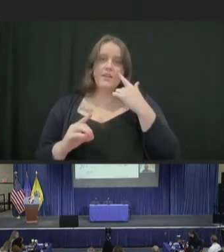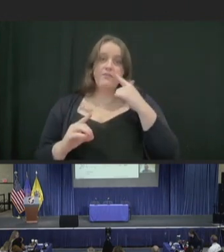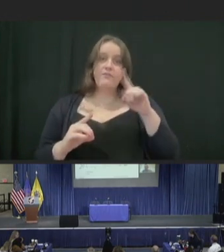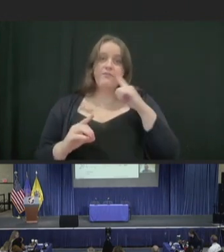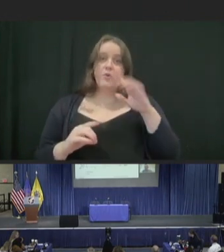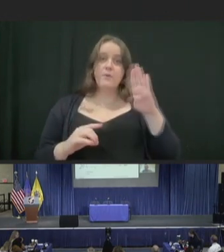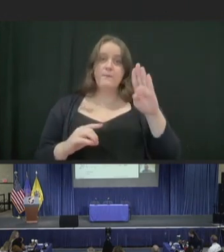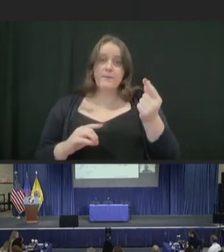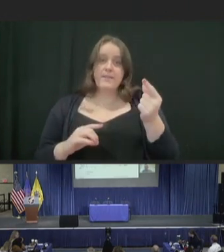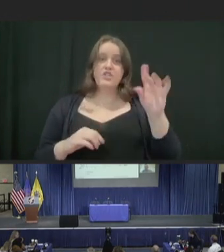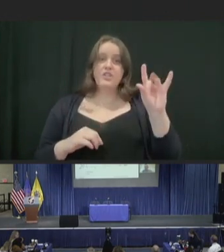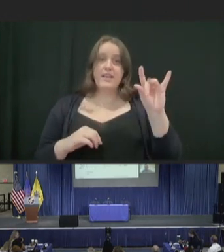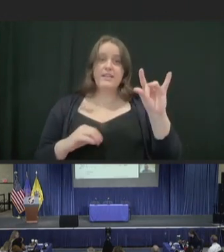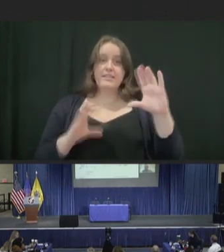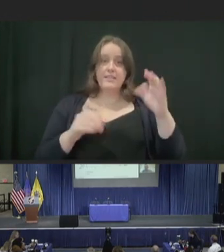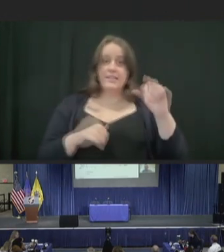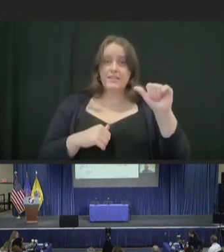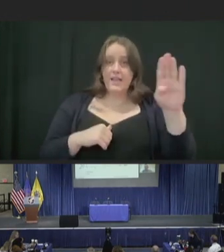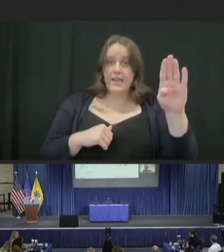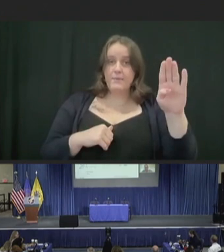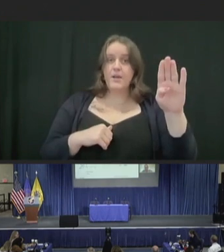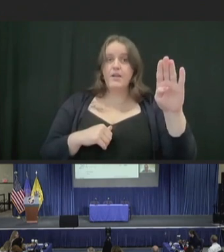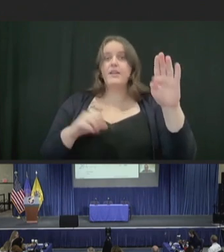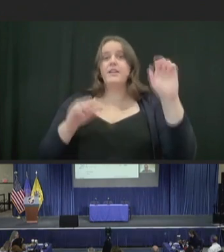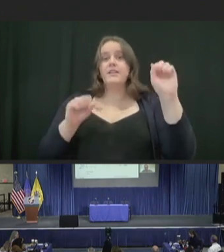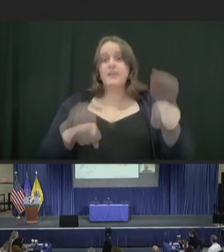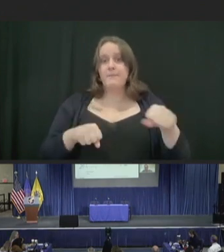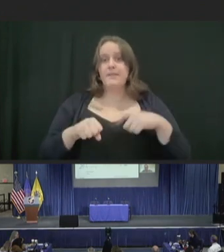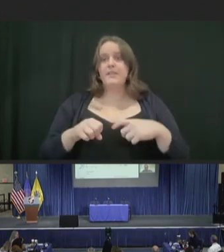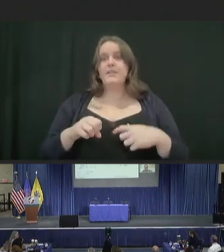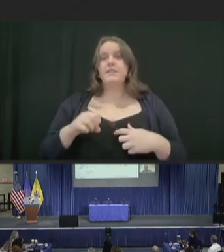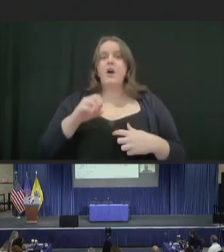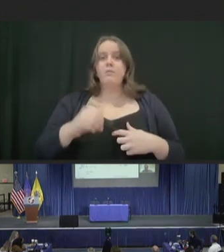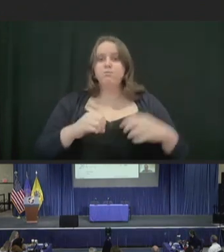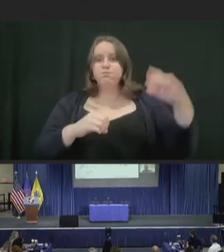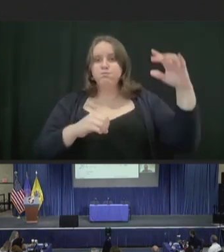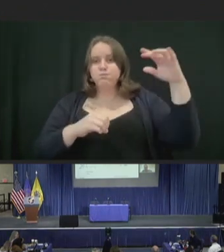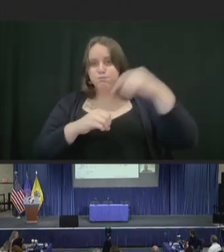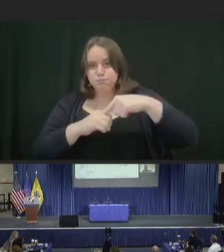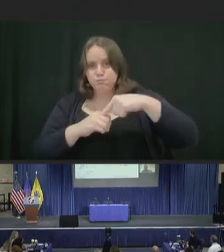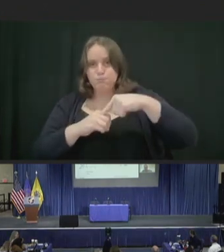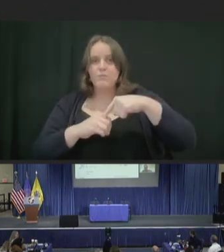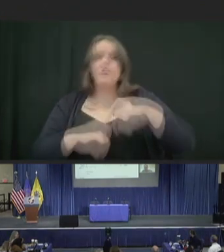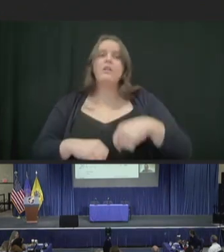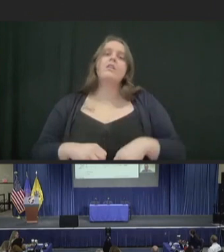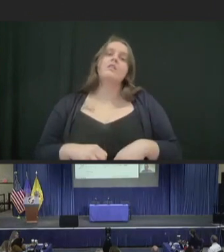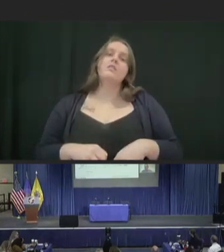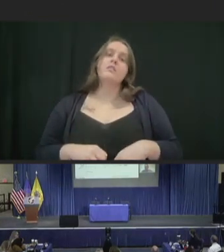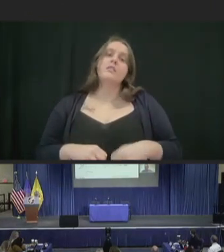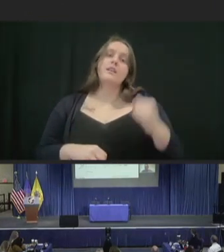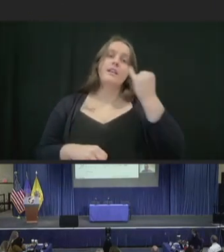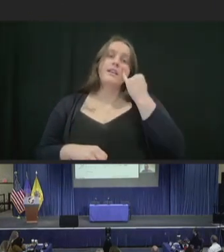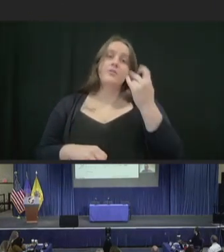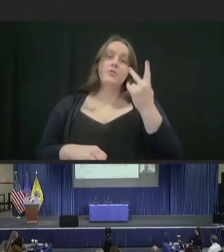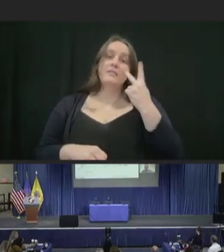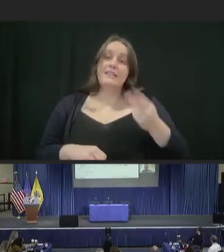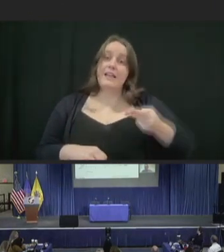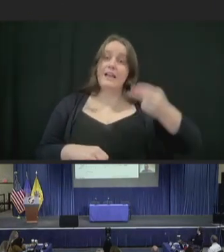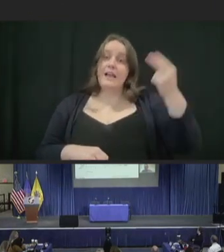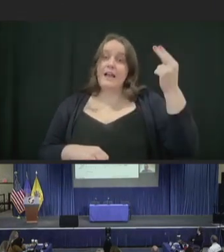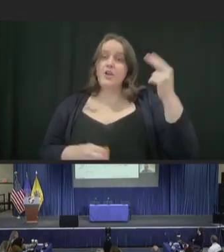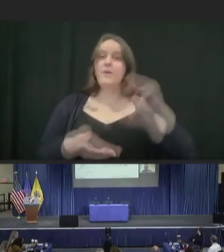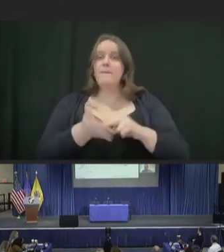is an SPR plot, so which means lower on the plot means the antibody binds with higher affinity. And so going